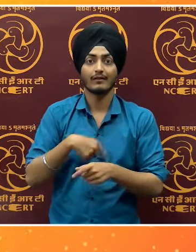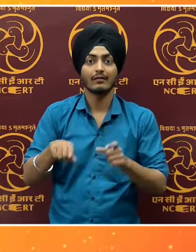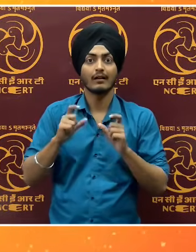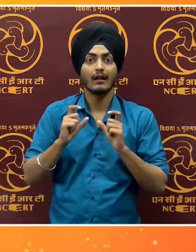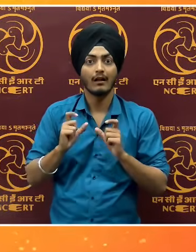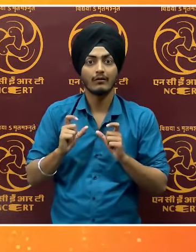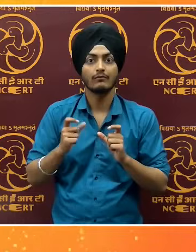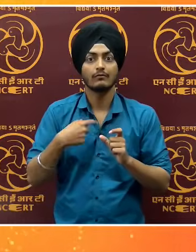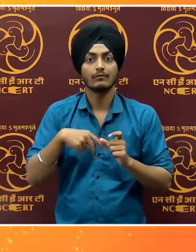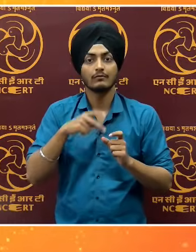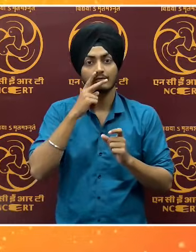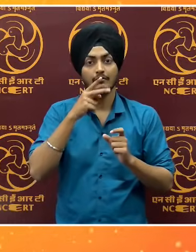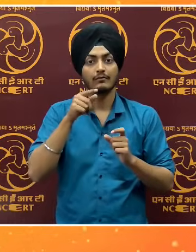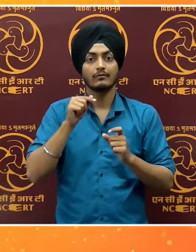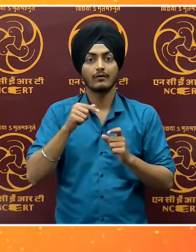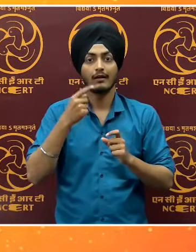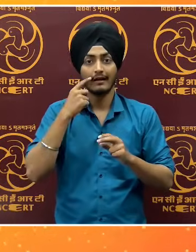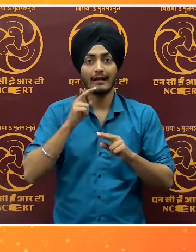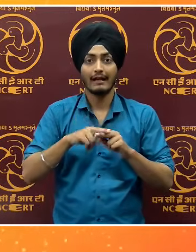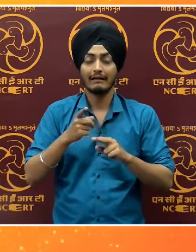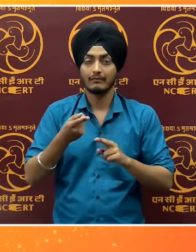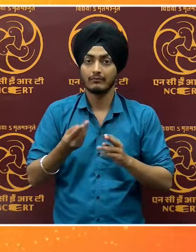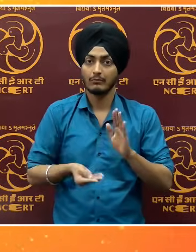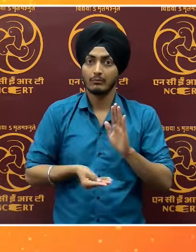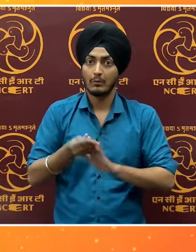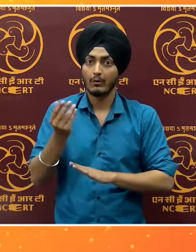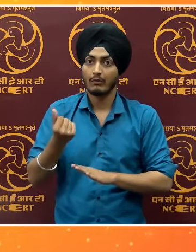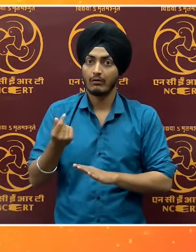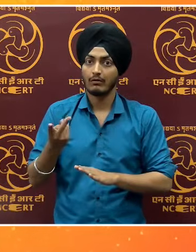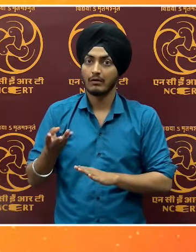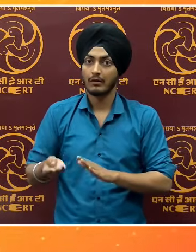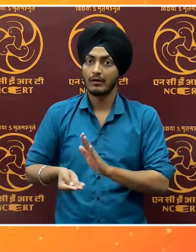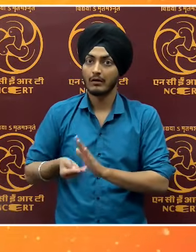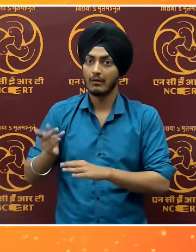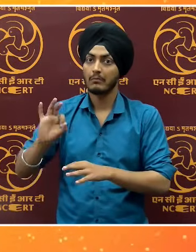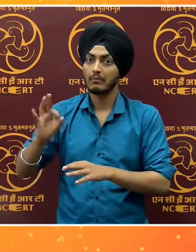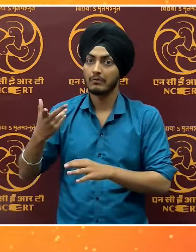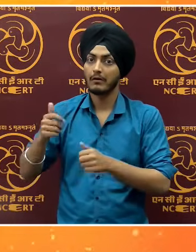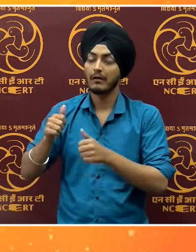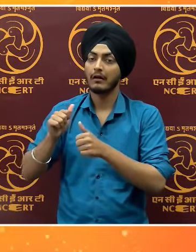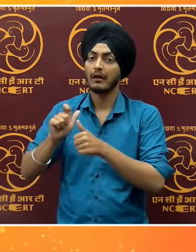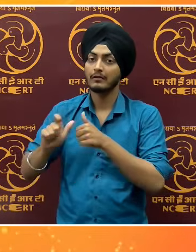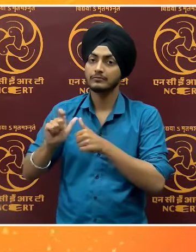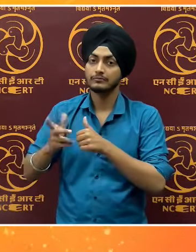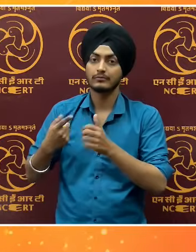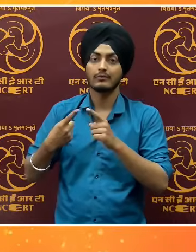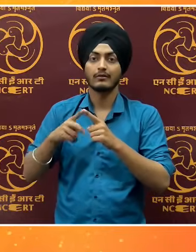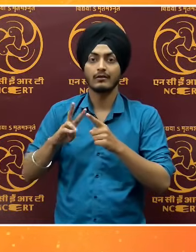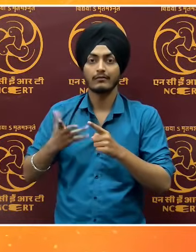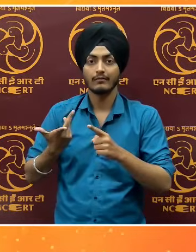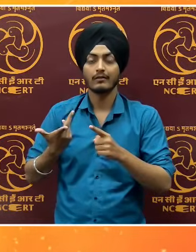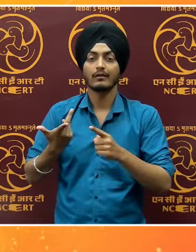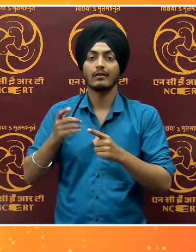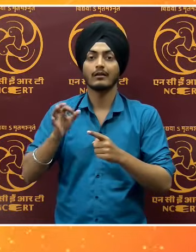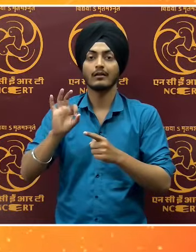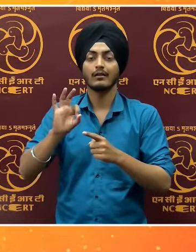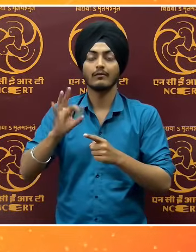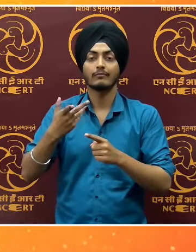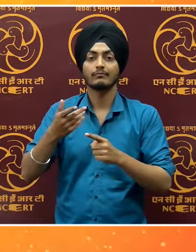careful when more number of devices are connected to a single point. Even though